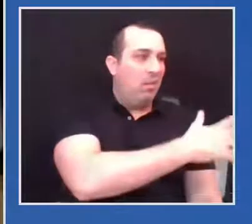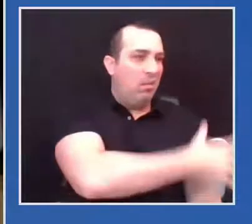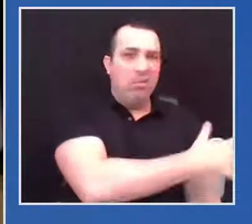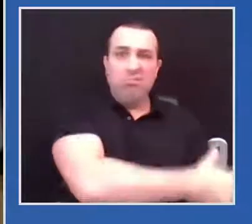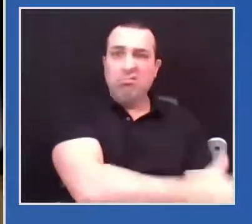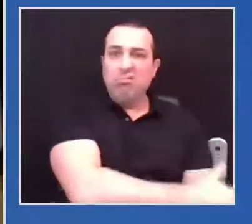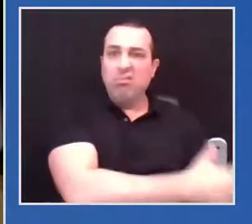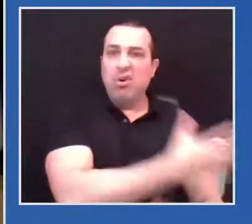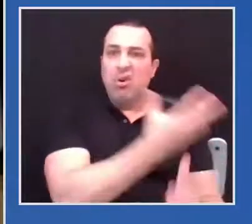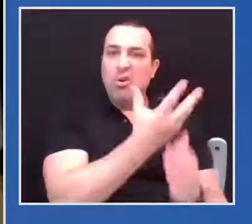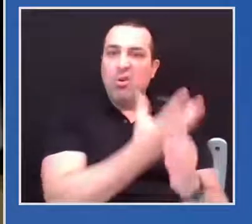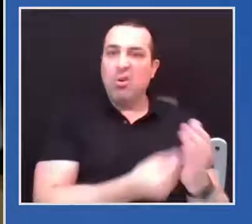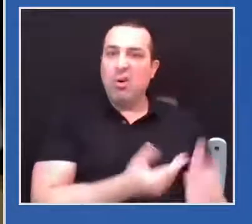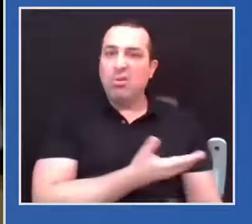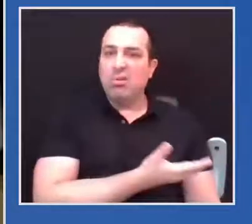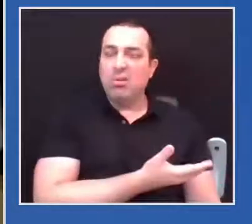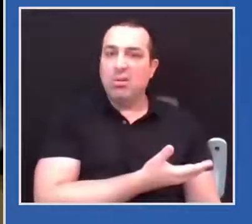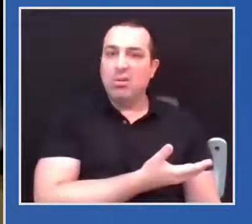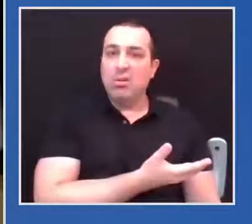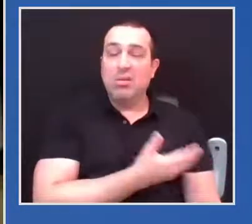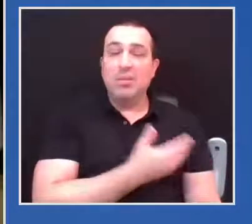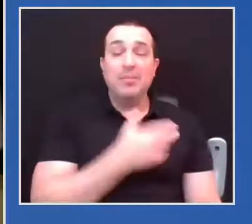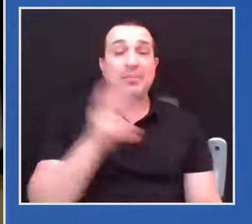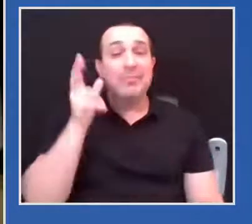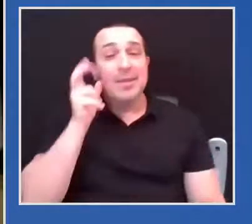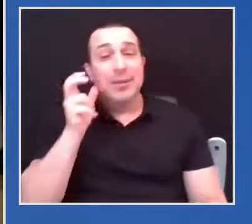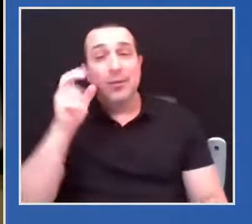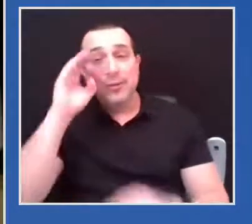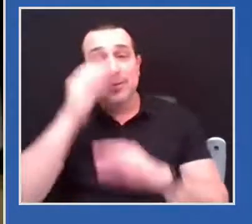They can't hear their son or daughter's voice on the phone.